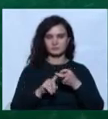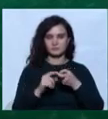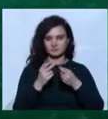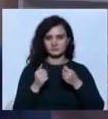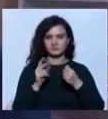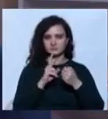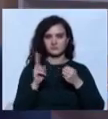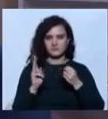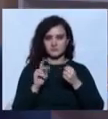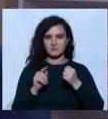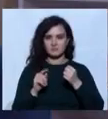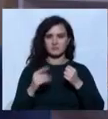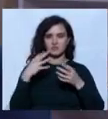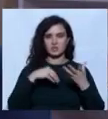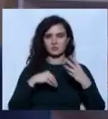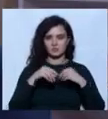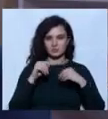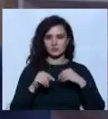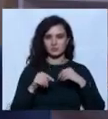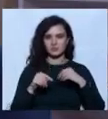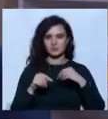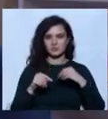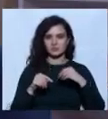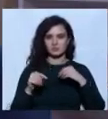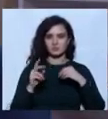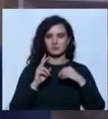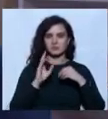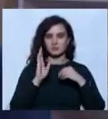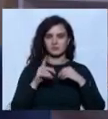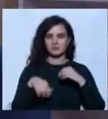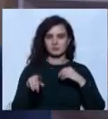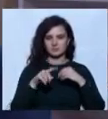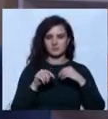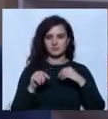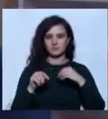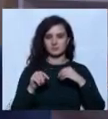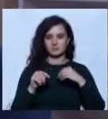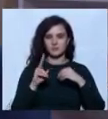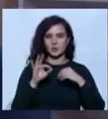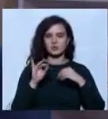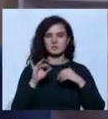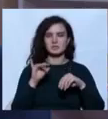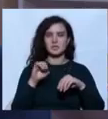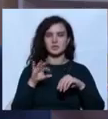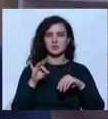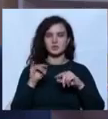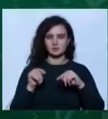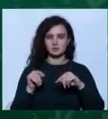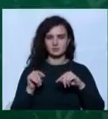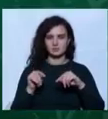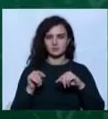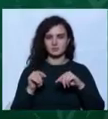And someone who is involved in a mutiny will be a conspirator. Our next word. Now,